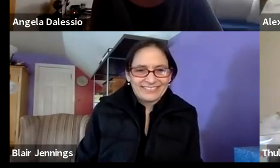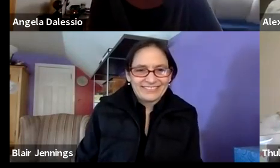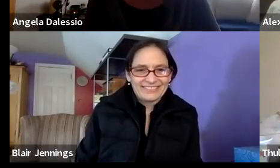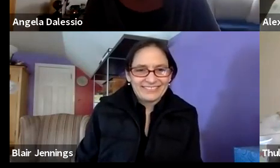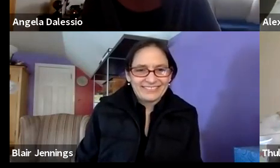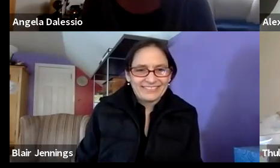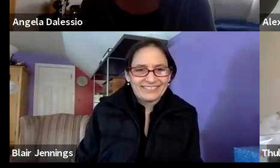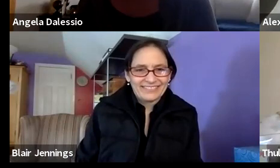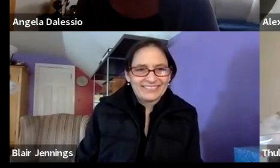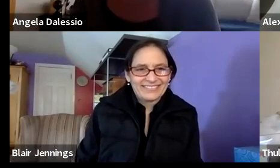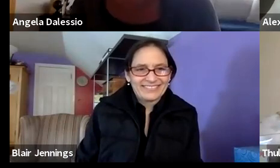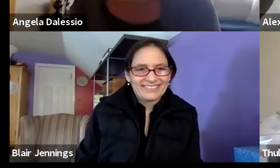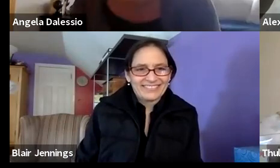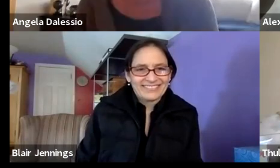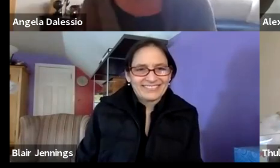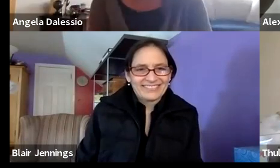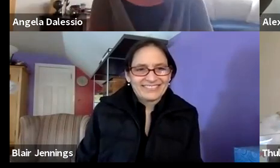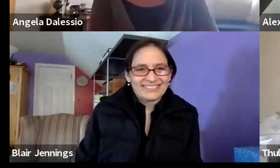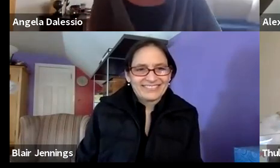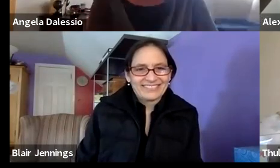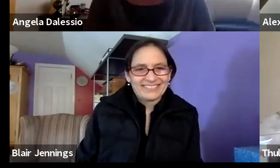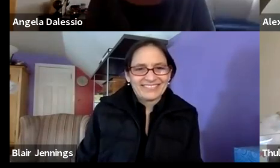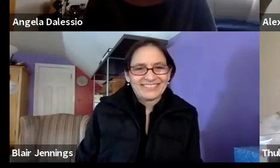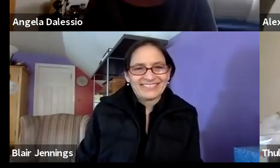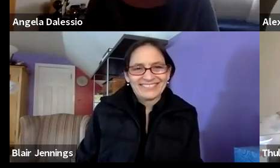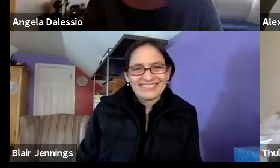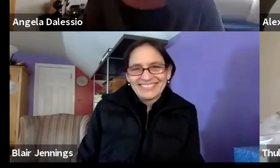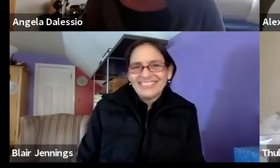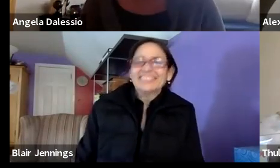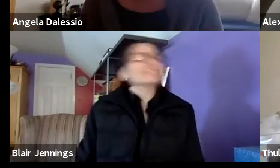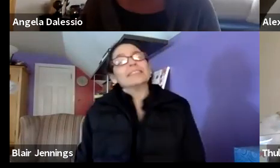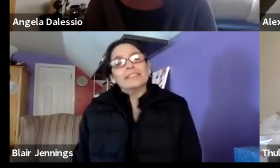There's 3 steps. It's an easy process.